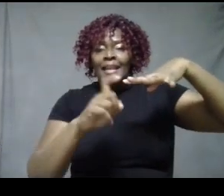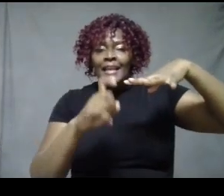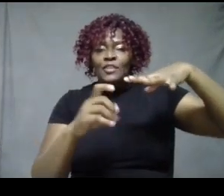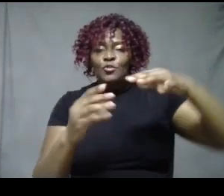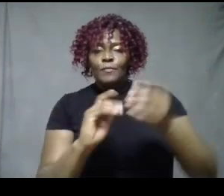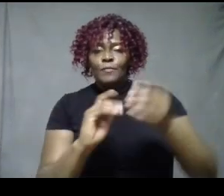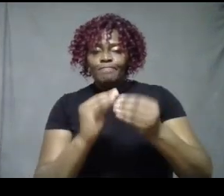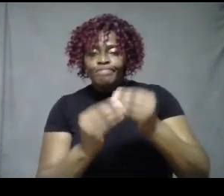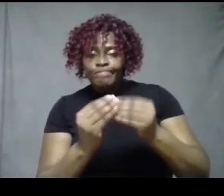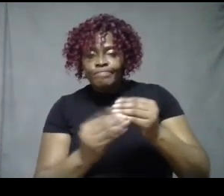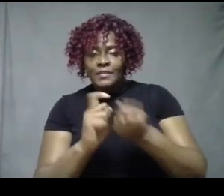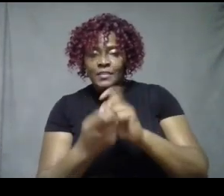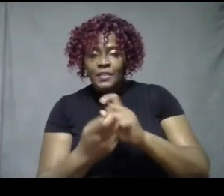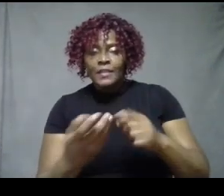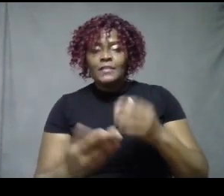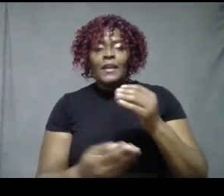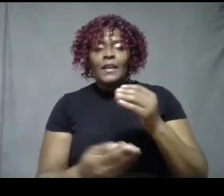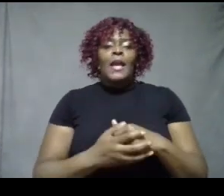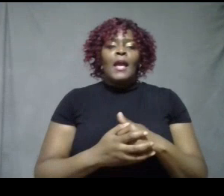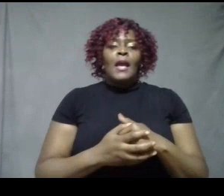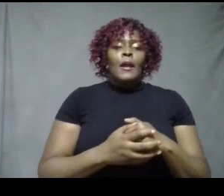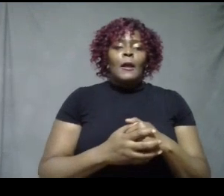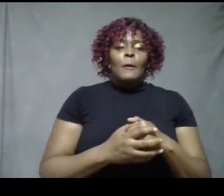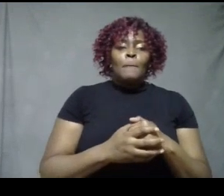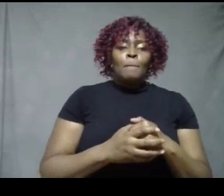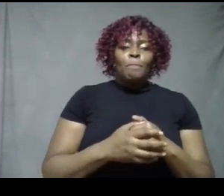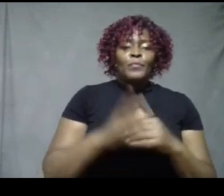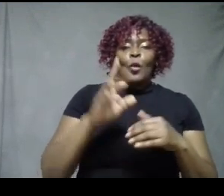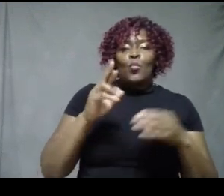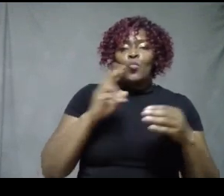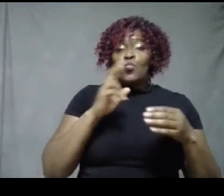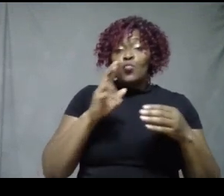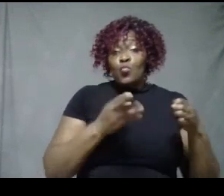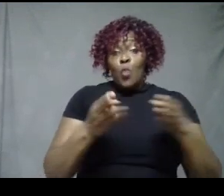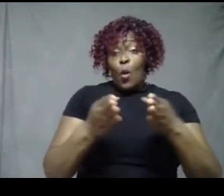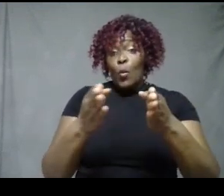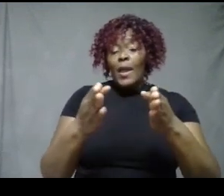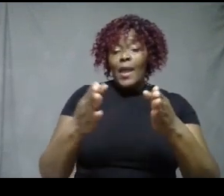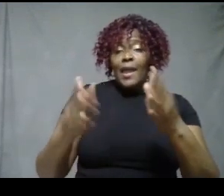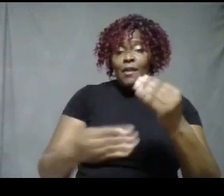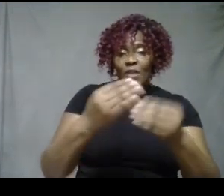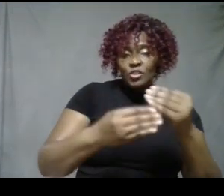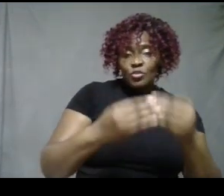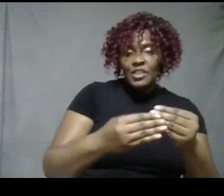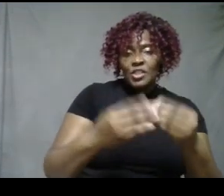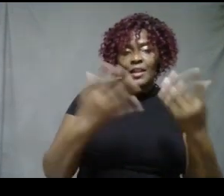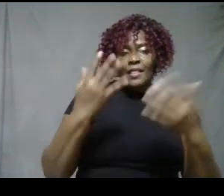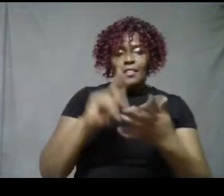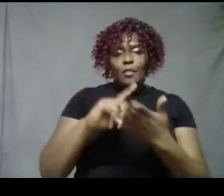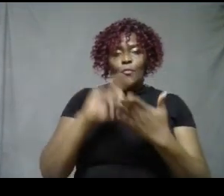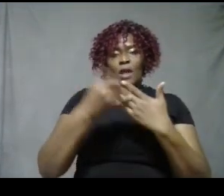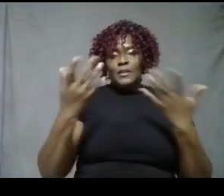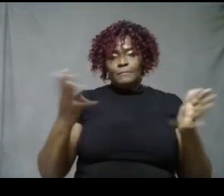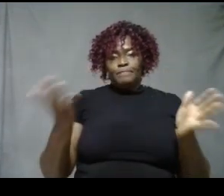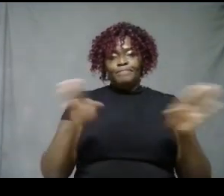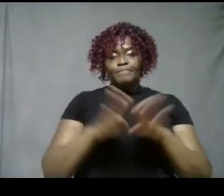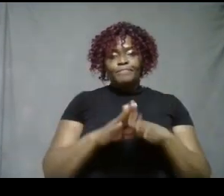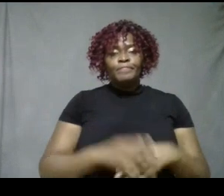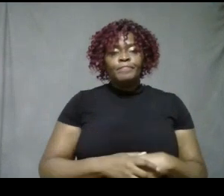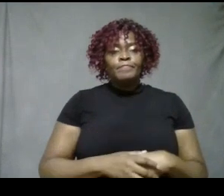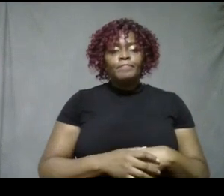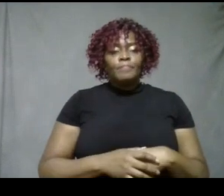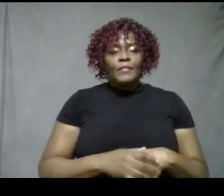redone, roadway restoration and closeout of the project. And on both phases, you can see the division of how the